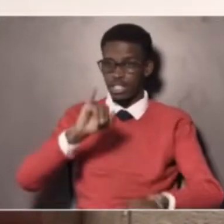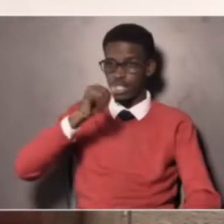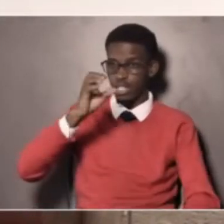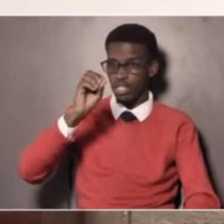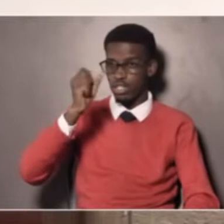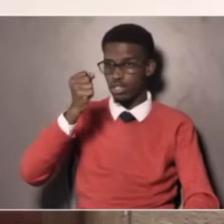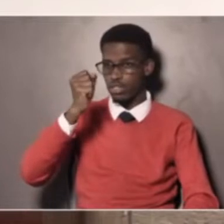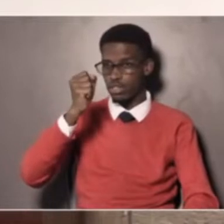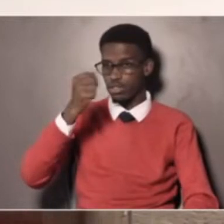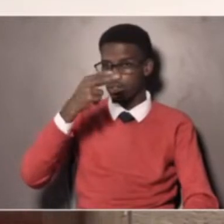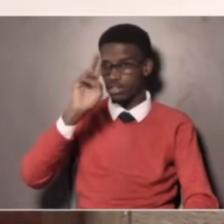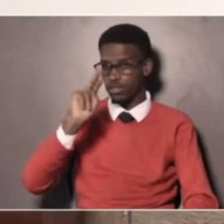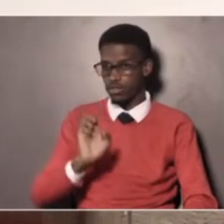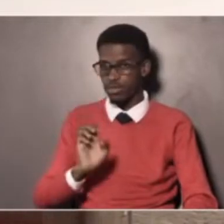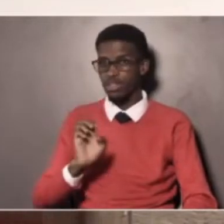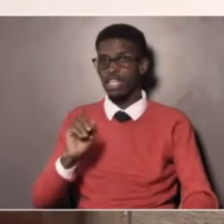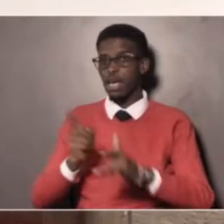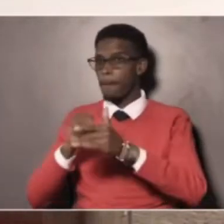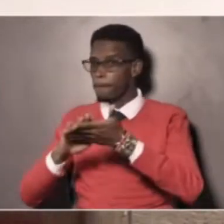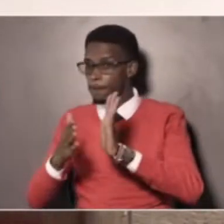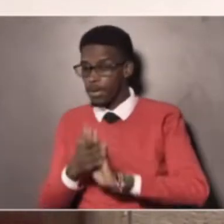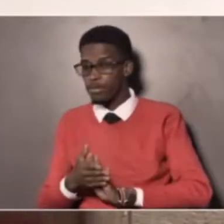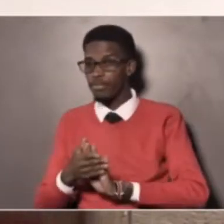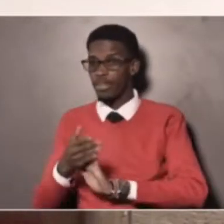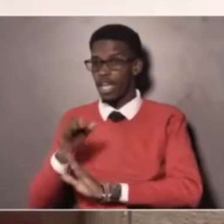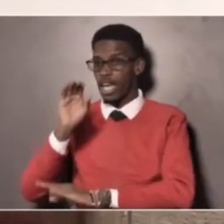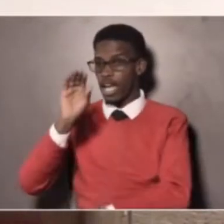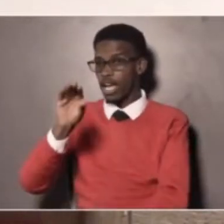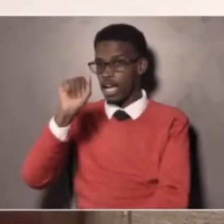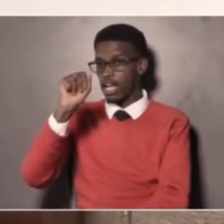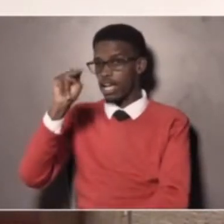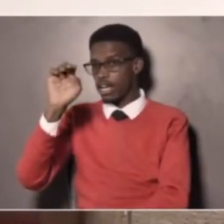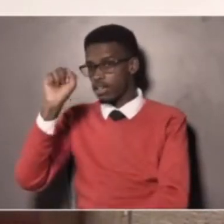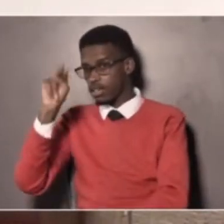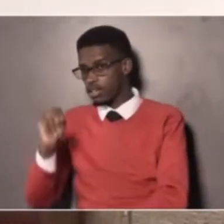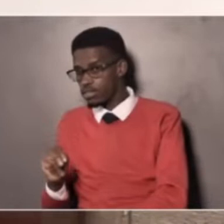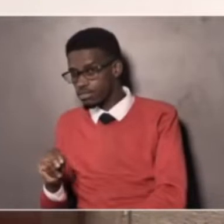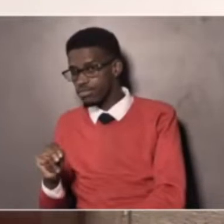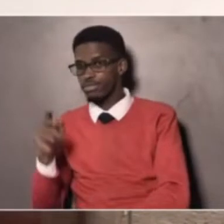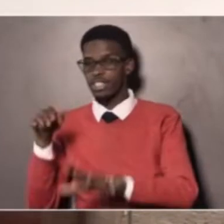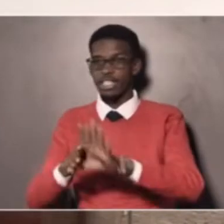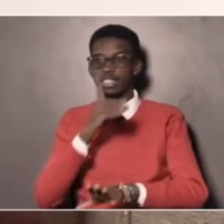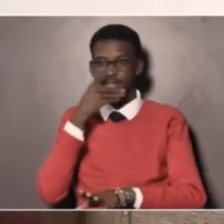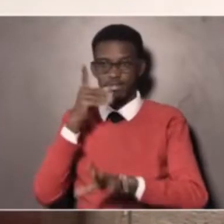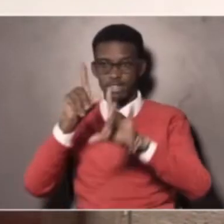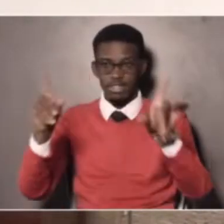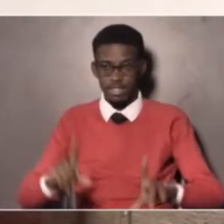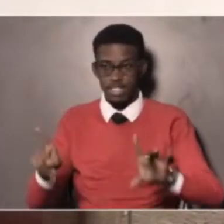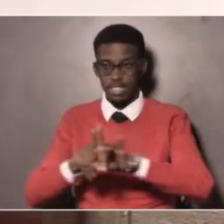brothers of Joseph. He said how they came from Canaan during the famine, and they went and stayed in